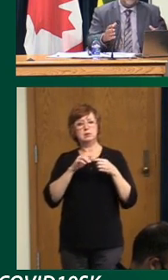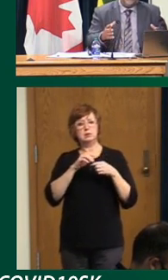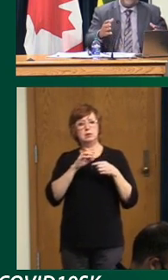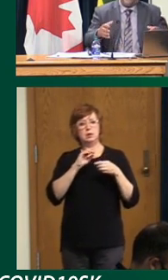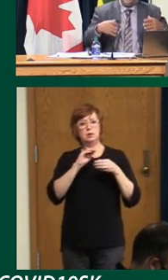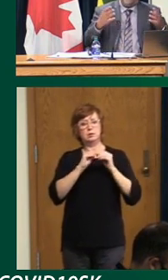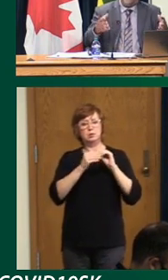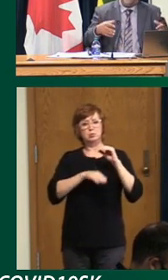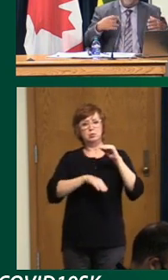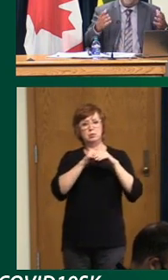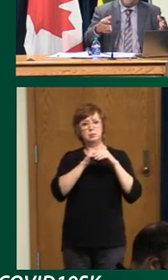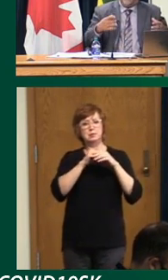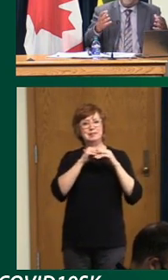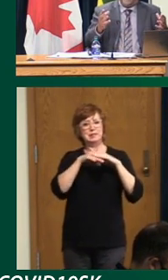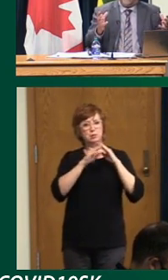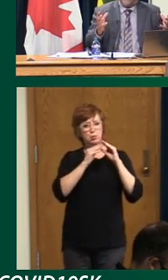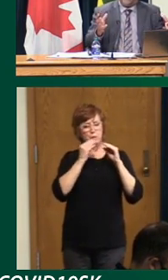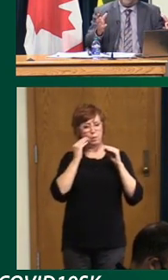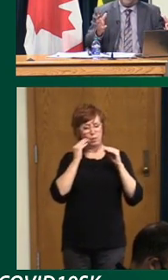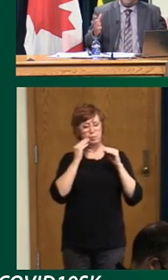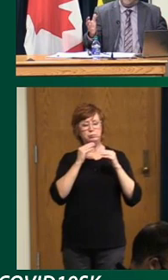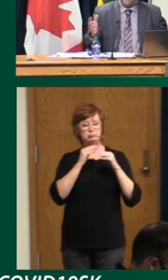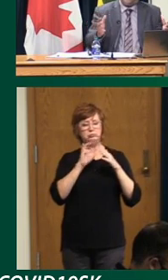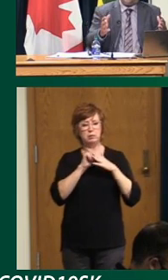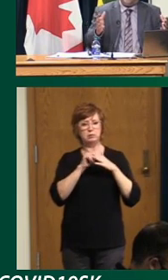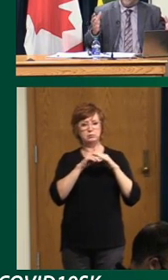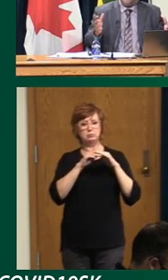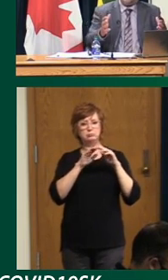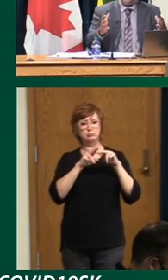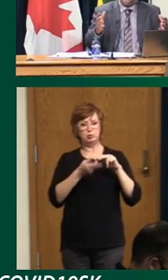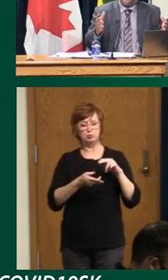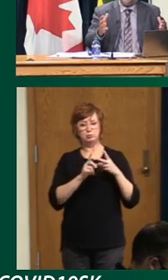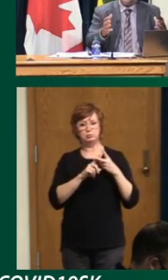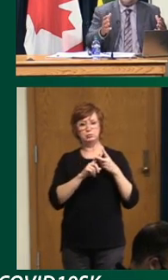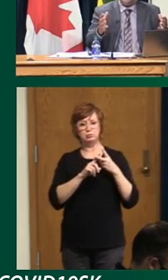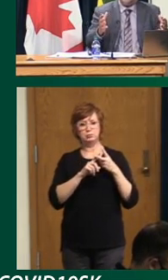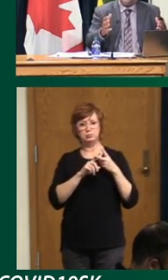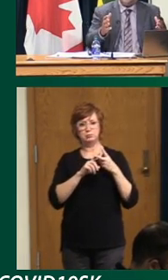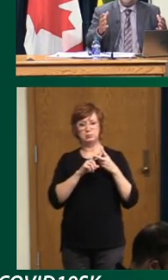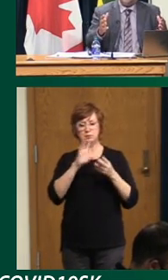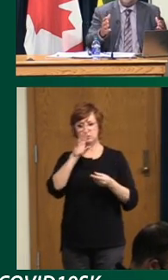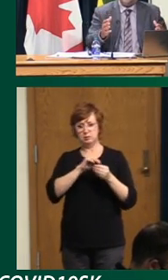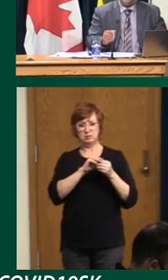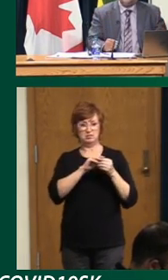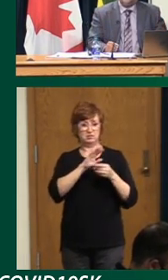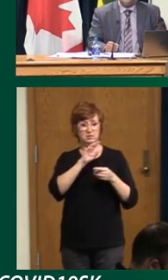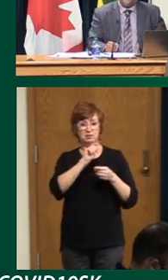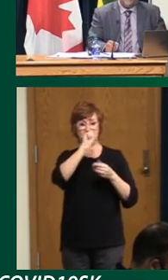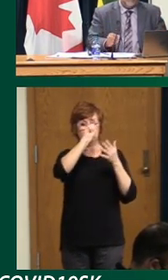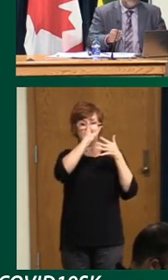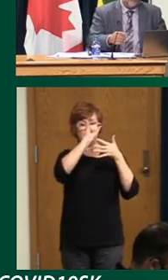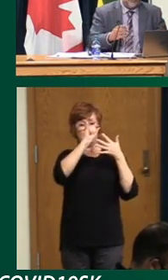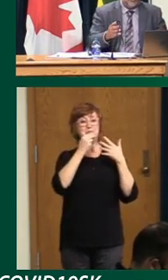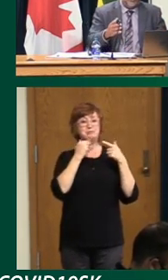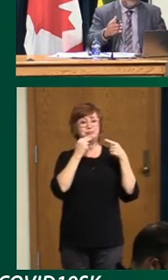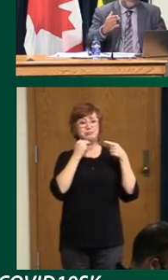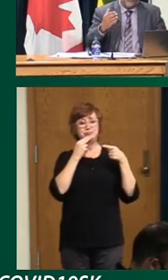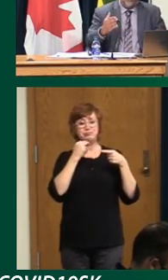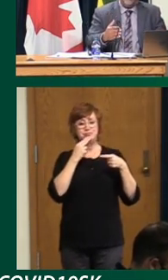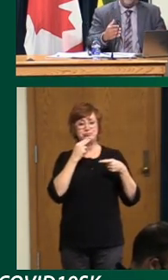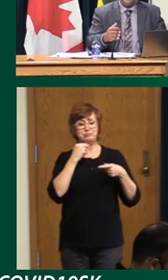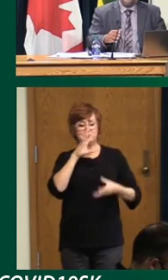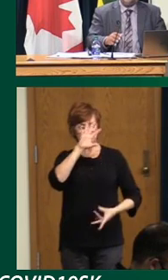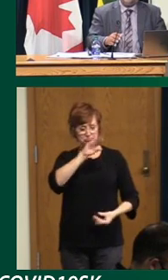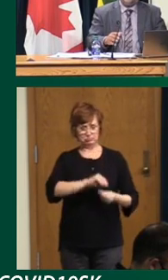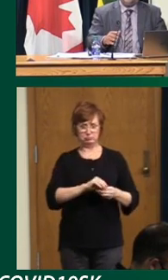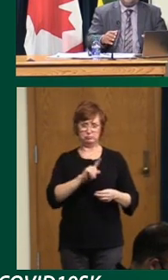these sectors are contributing a small amount, and that all adds up to our 160, 170 cases a day. So we all need to look at